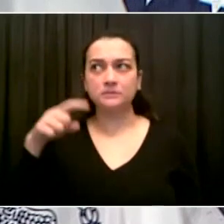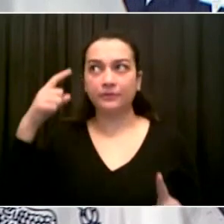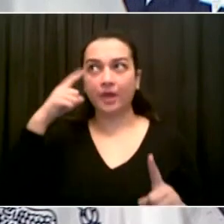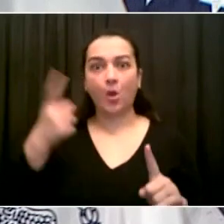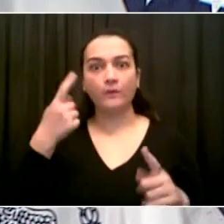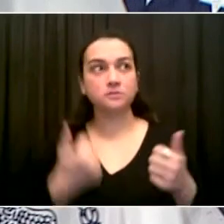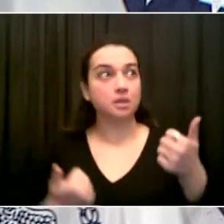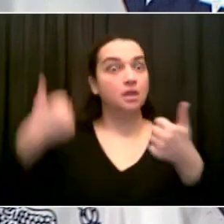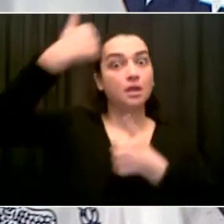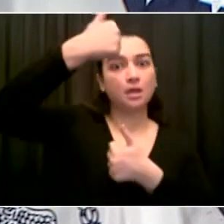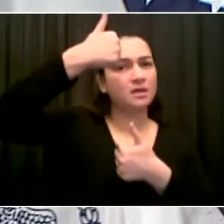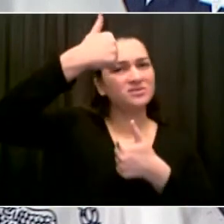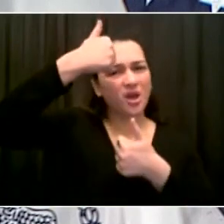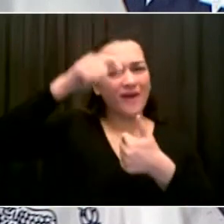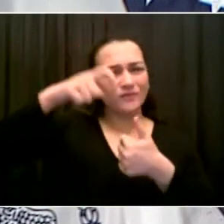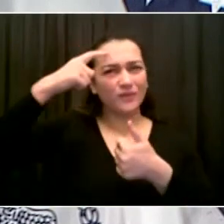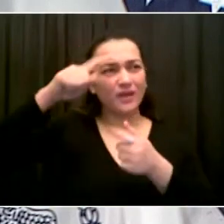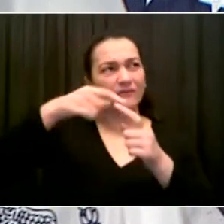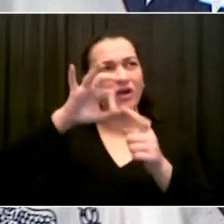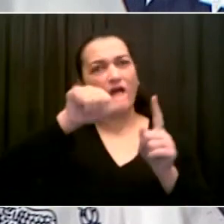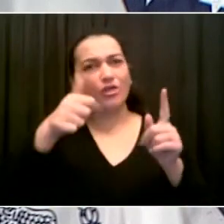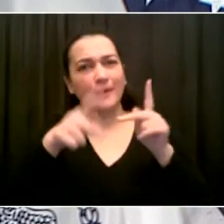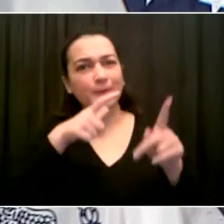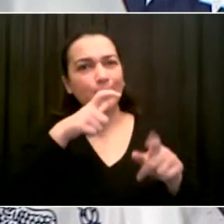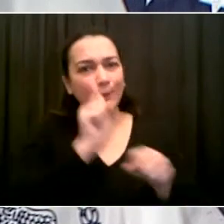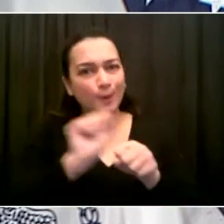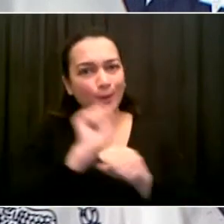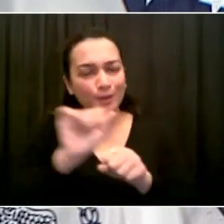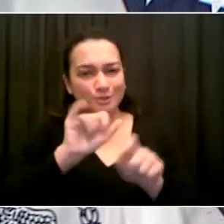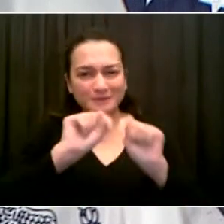the process. So that's what I saw here. Go ahead, Andrew.